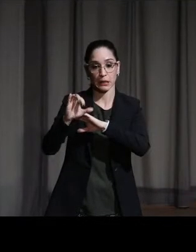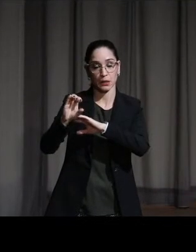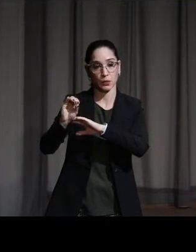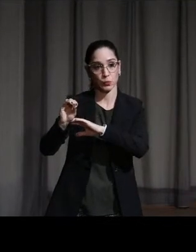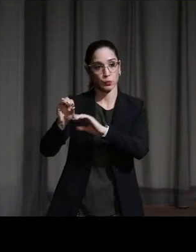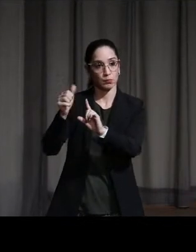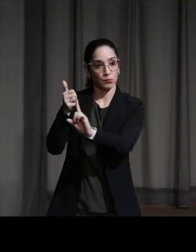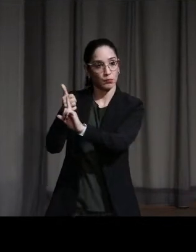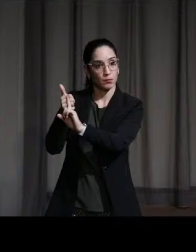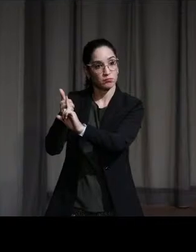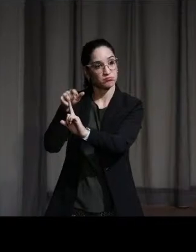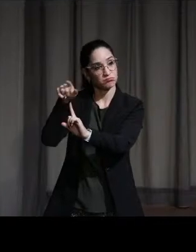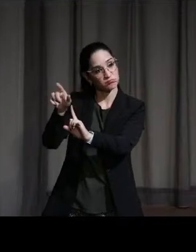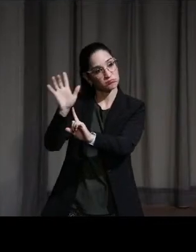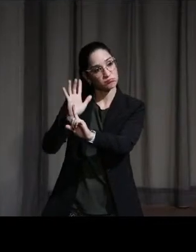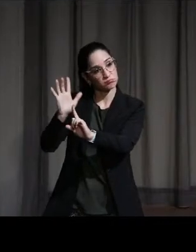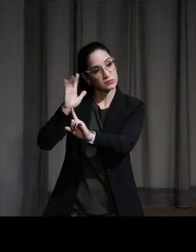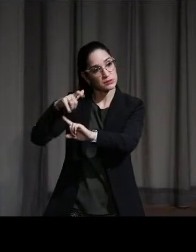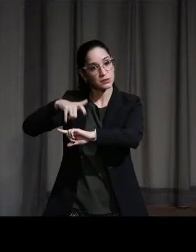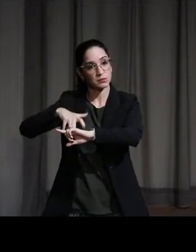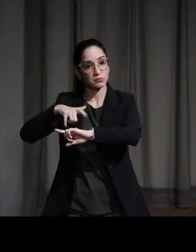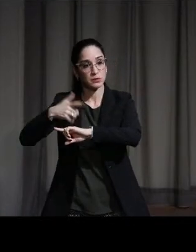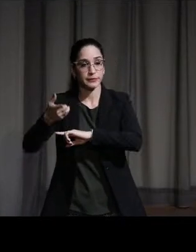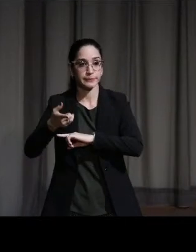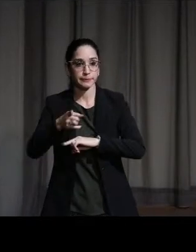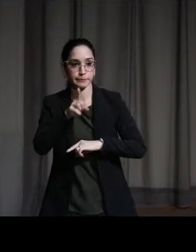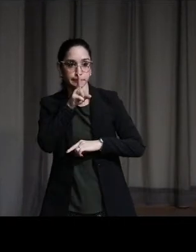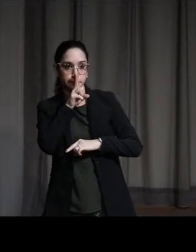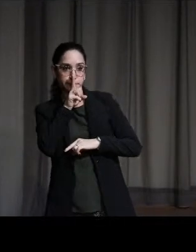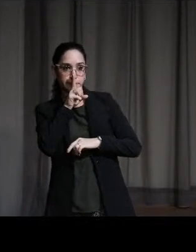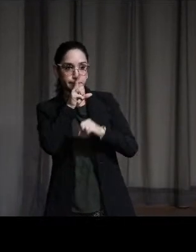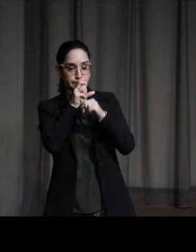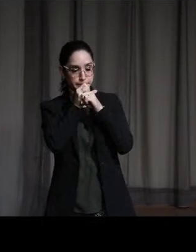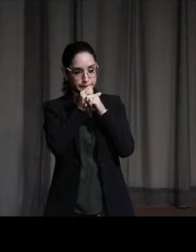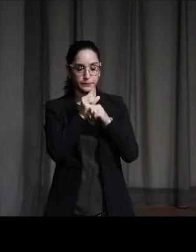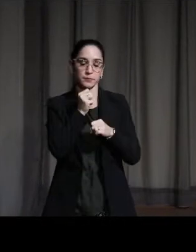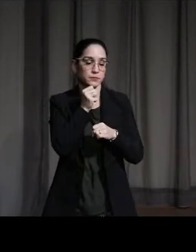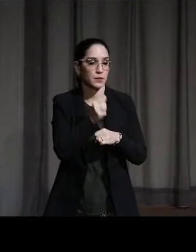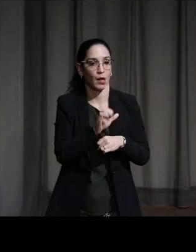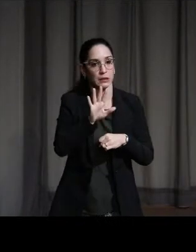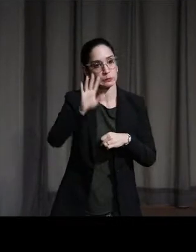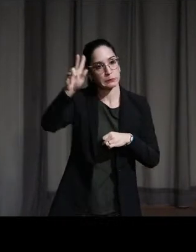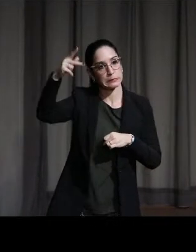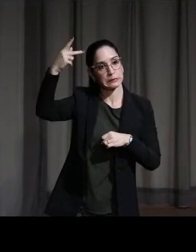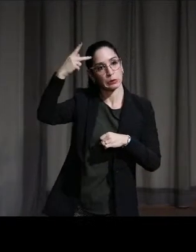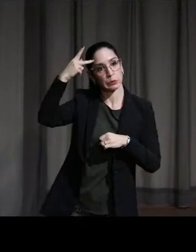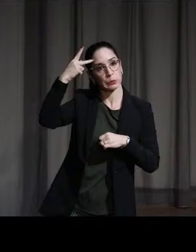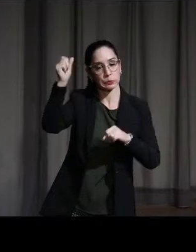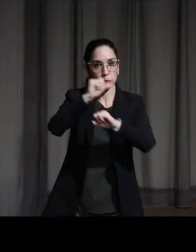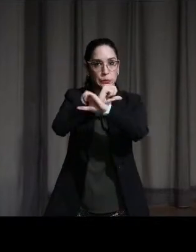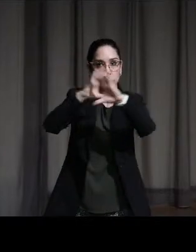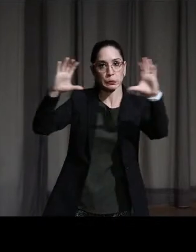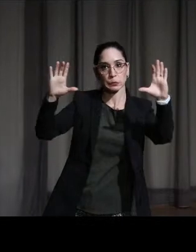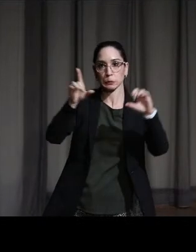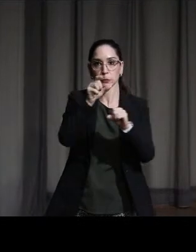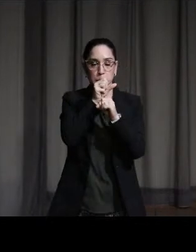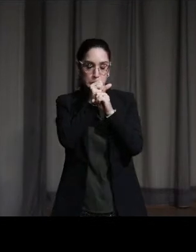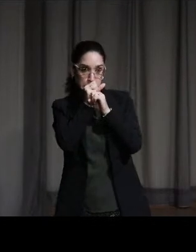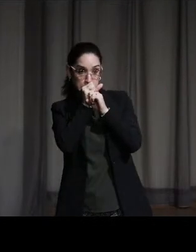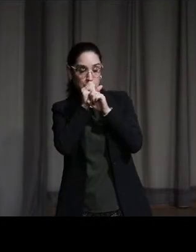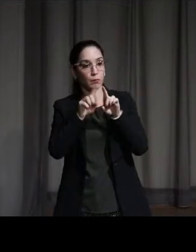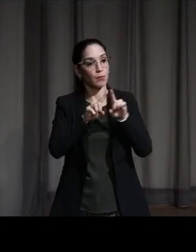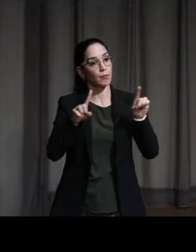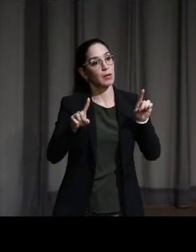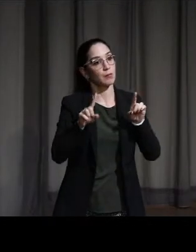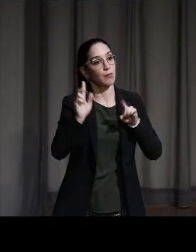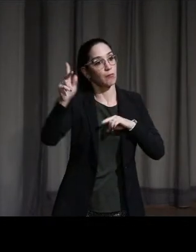who was shy of his political or ideological commitments. Political art was not a central theme of his work in